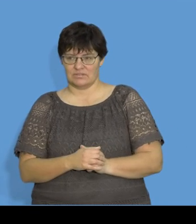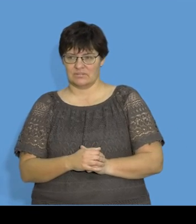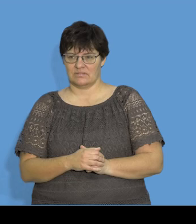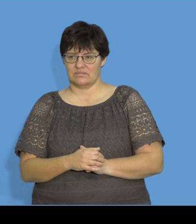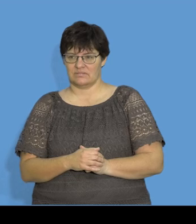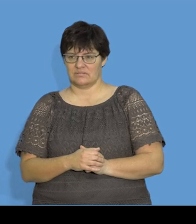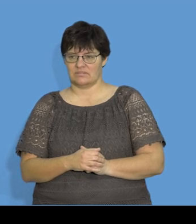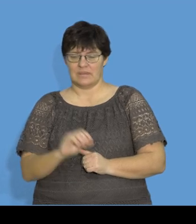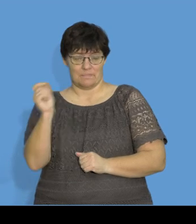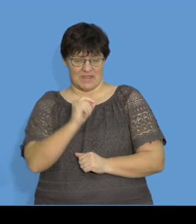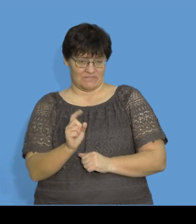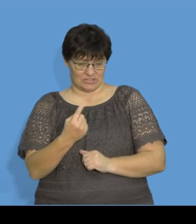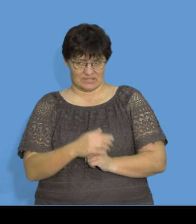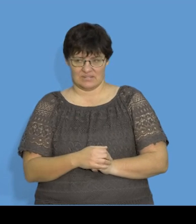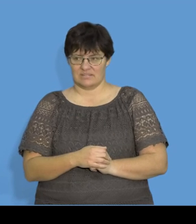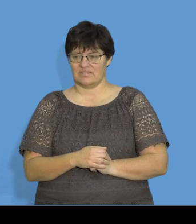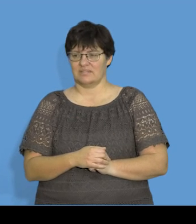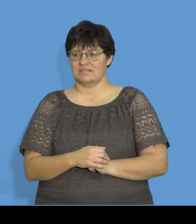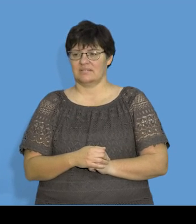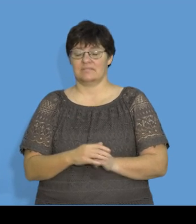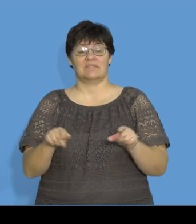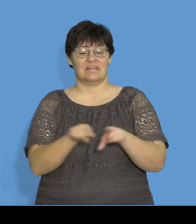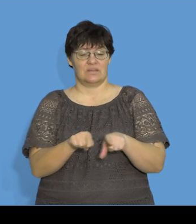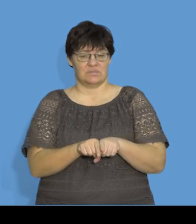maybe I should have a pen. There we go.